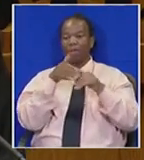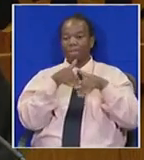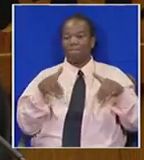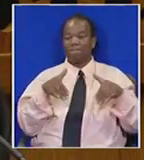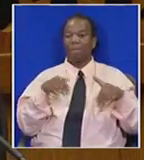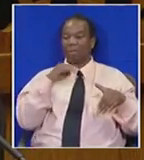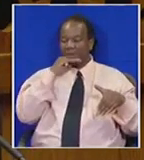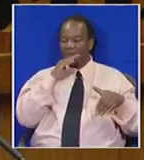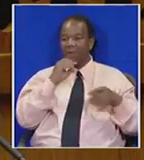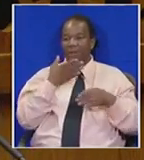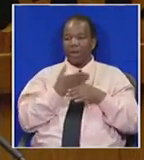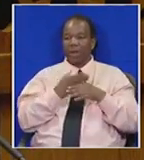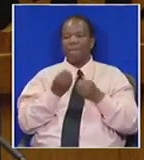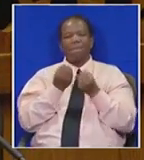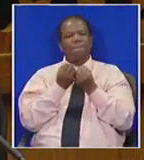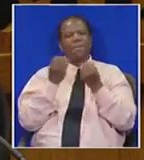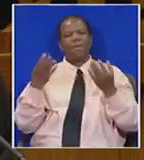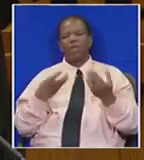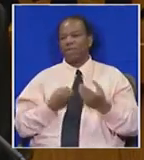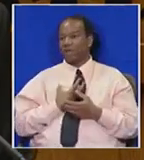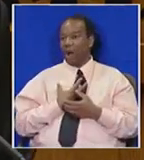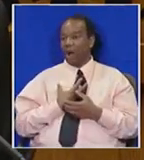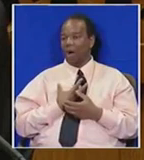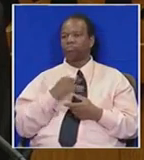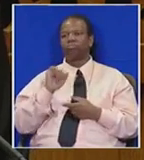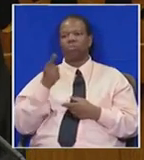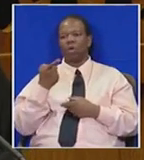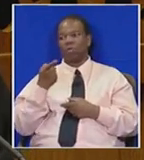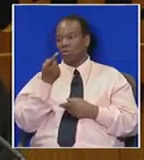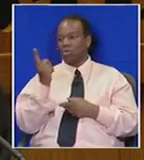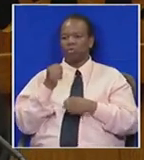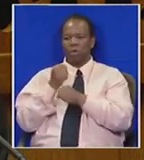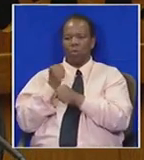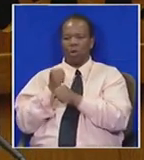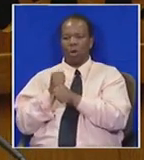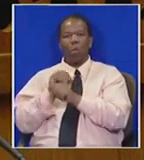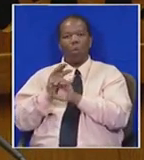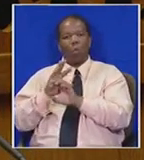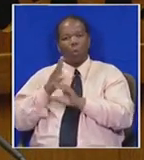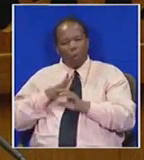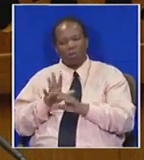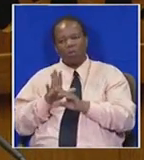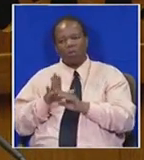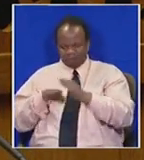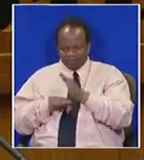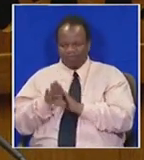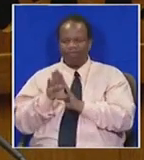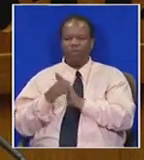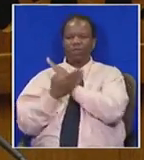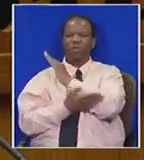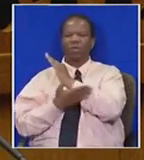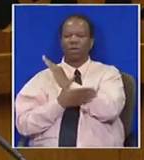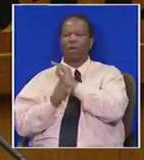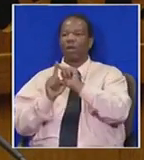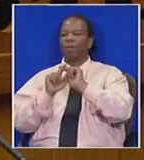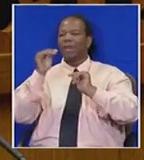economy. Millions of young, potentially productive South Africans who want to build this country. Rising